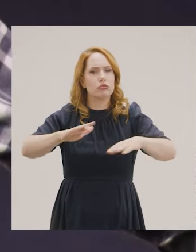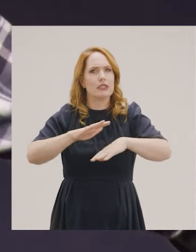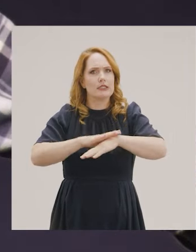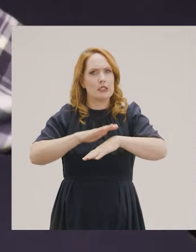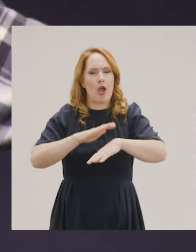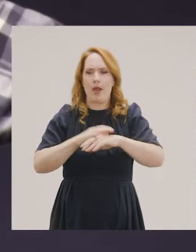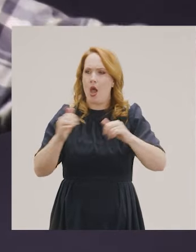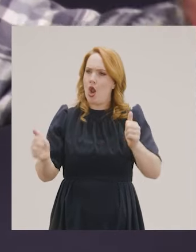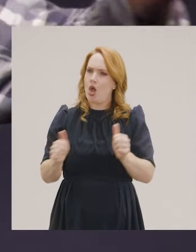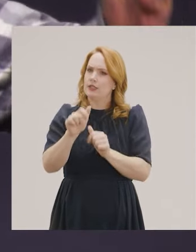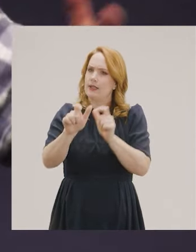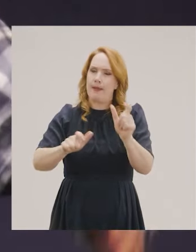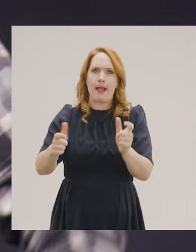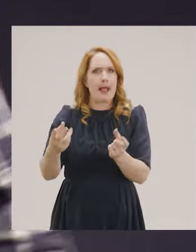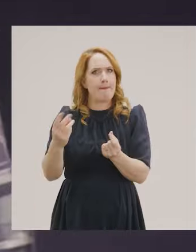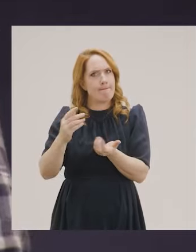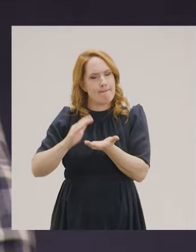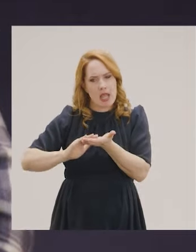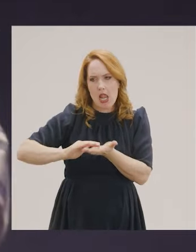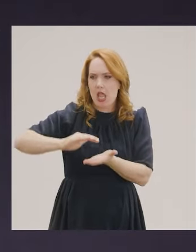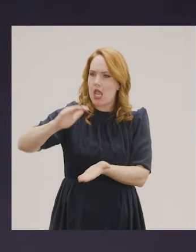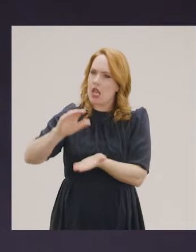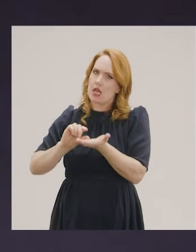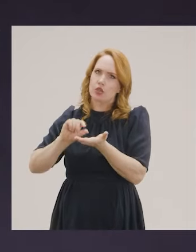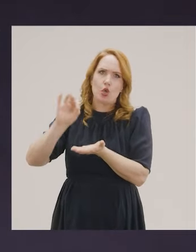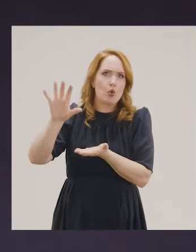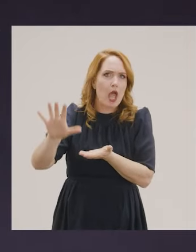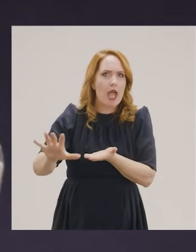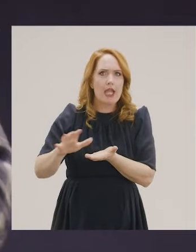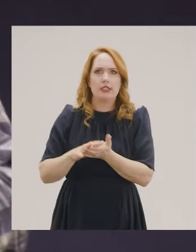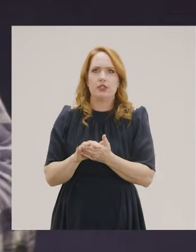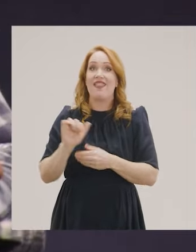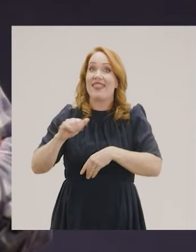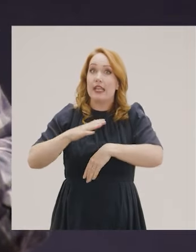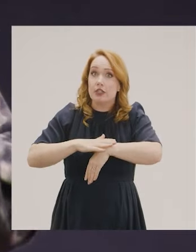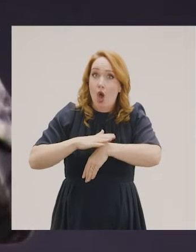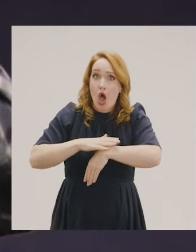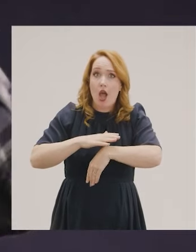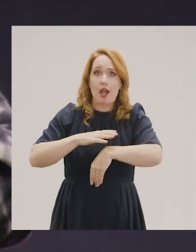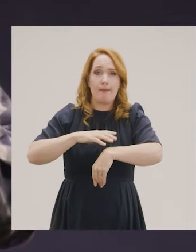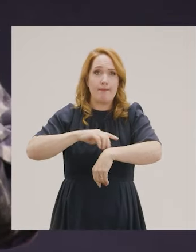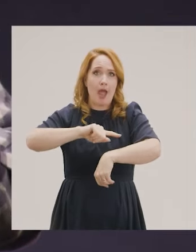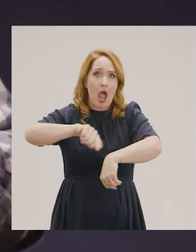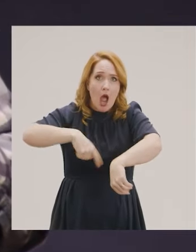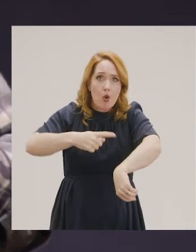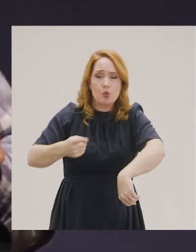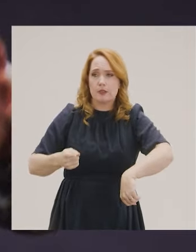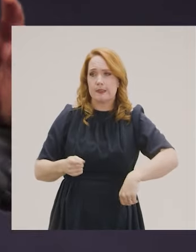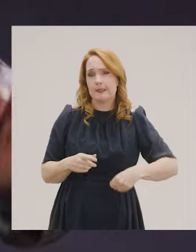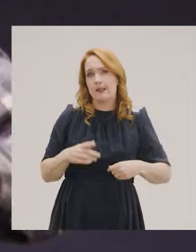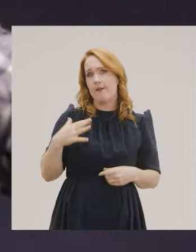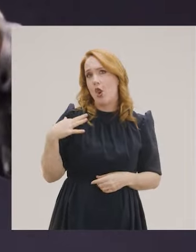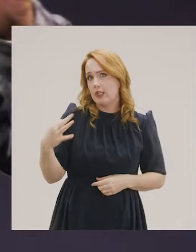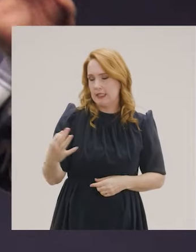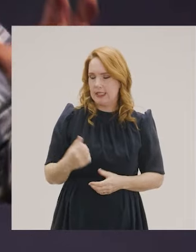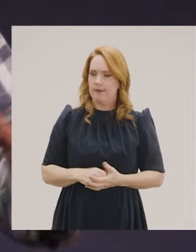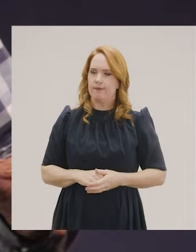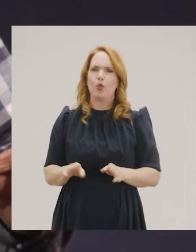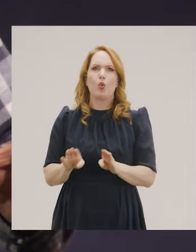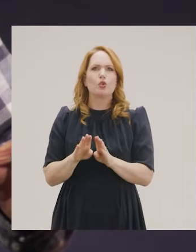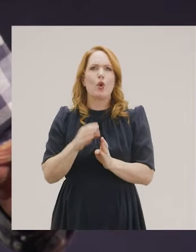many people gave huge sums of money and lots of volunteer hours, and our Kairos ministry